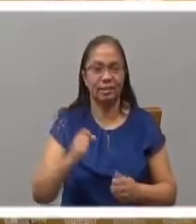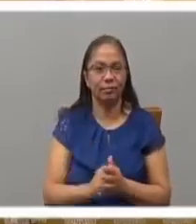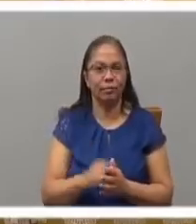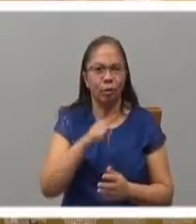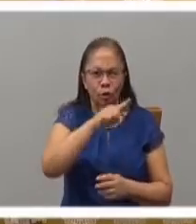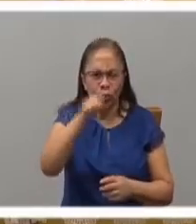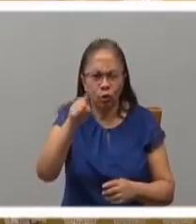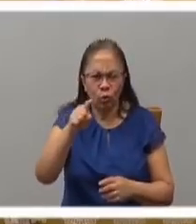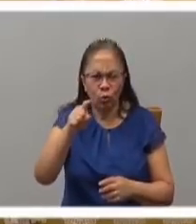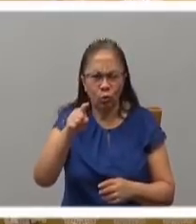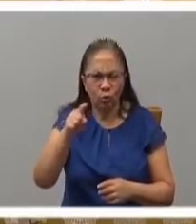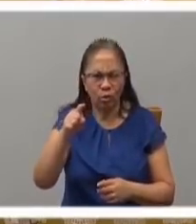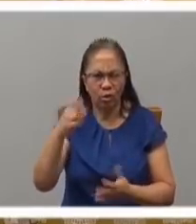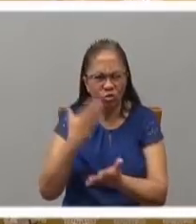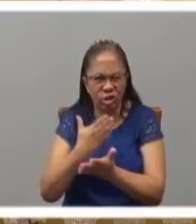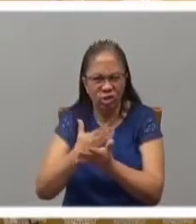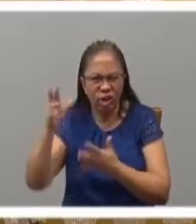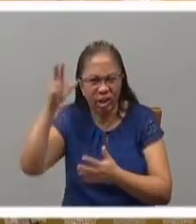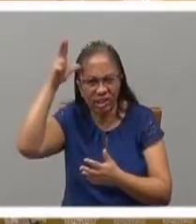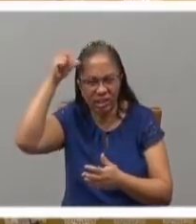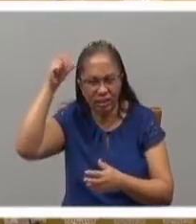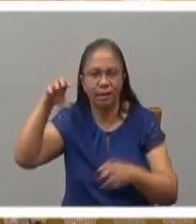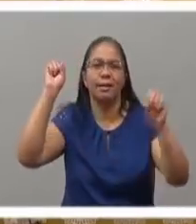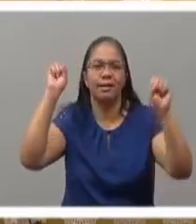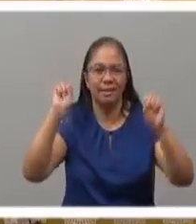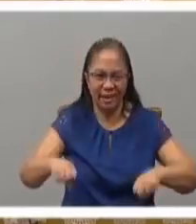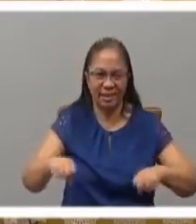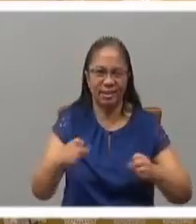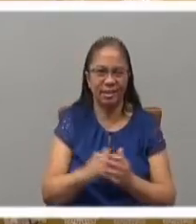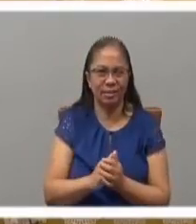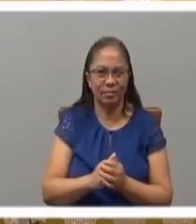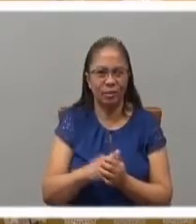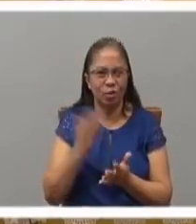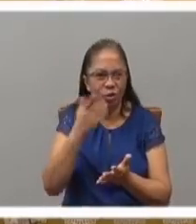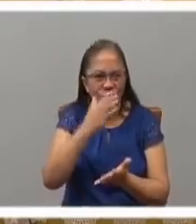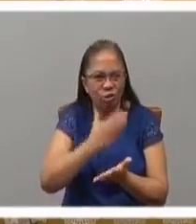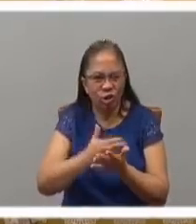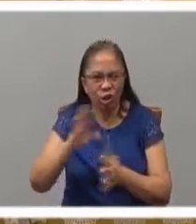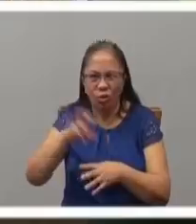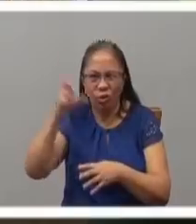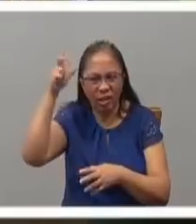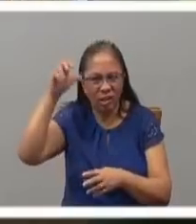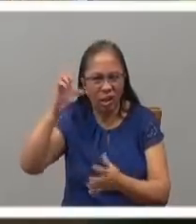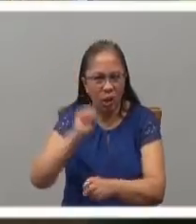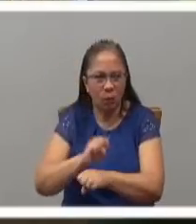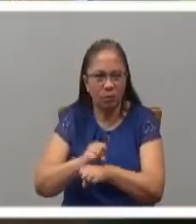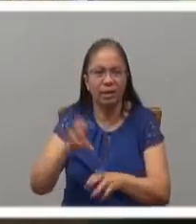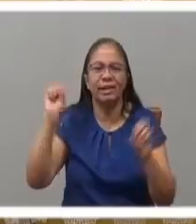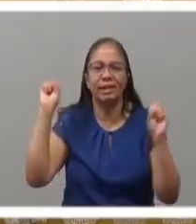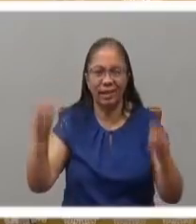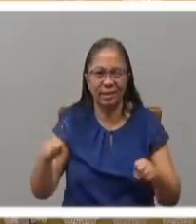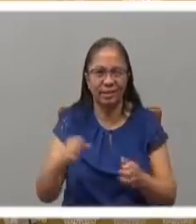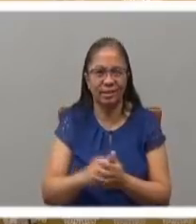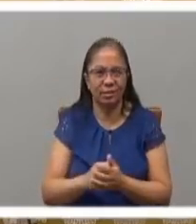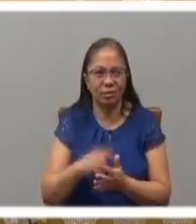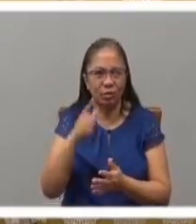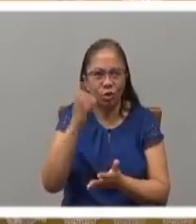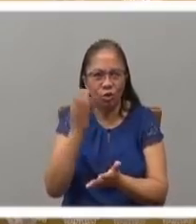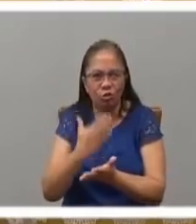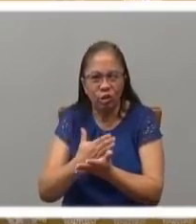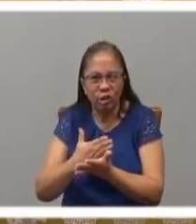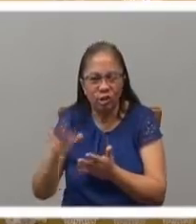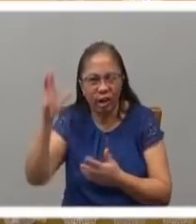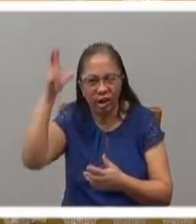Do you renounce Satan? And all his works, I do. And all